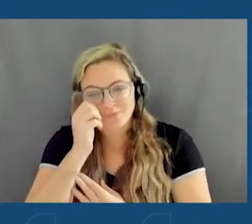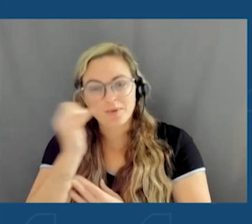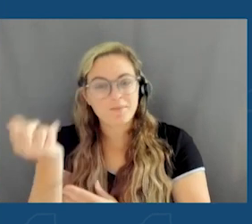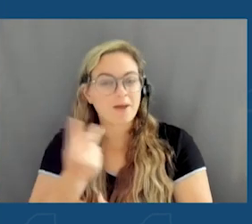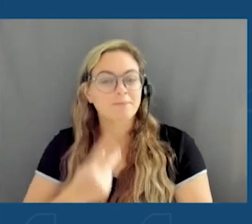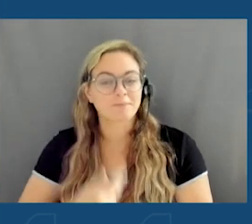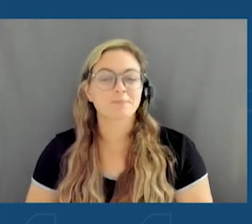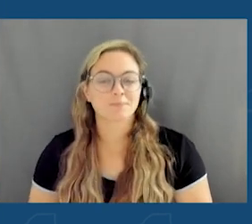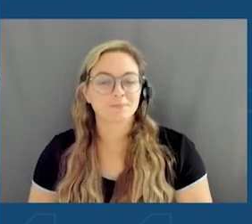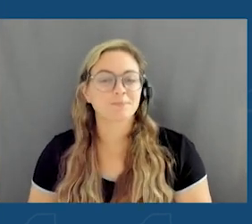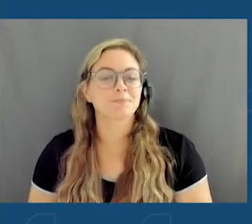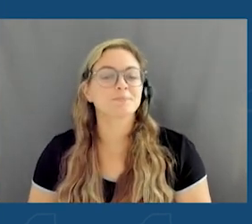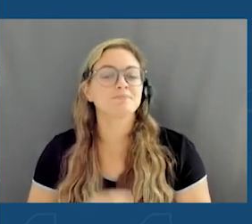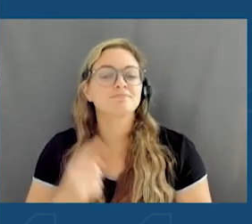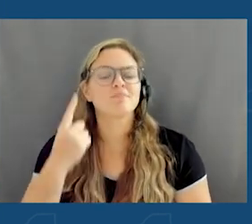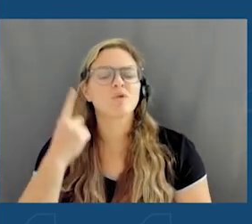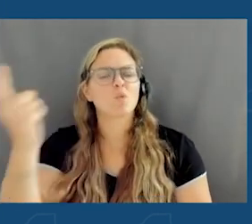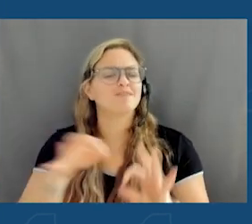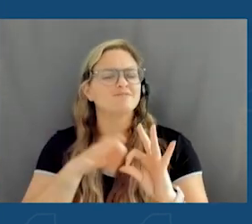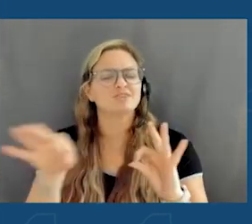I will think of one phrase,